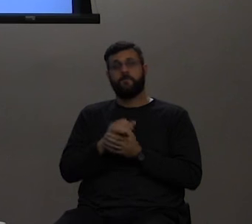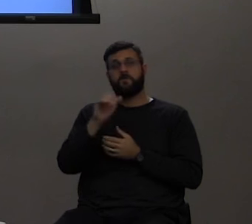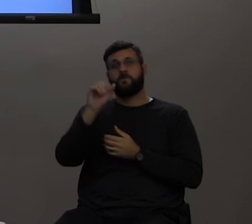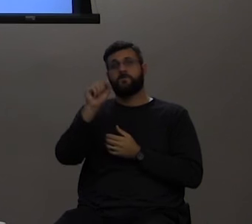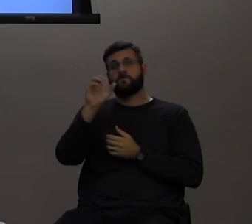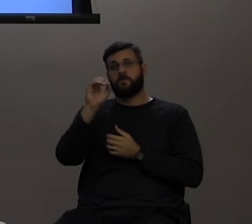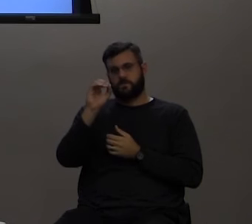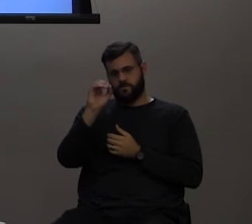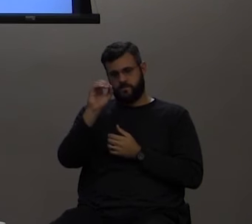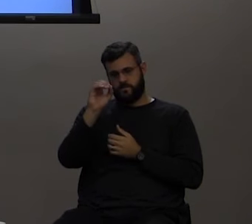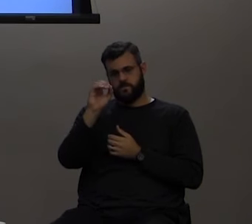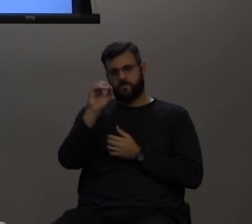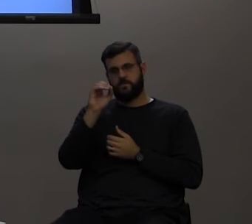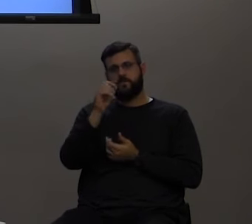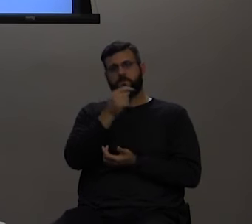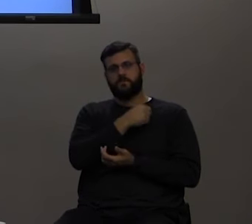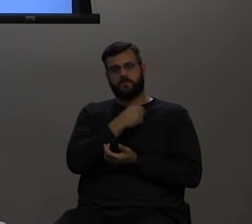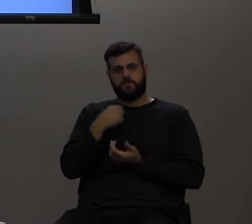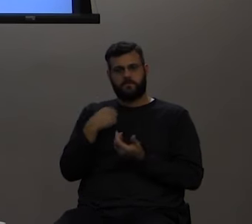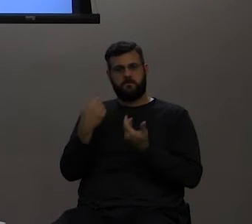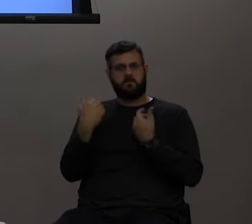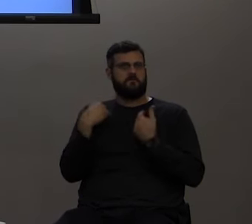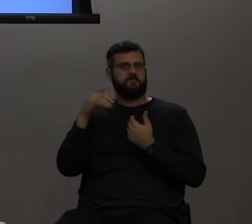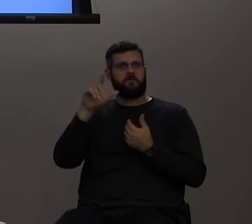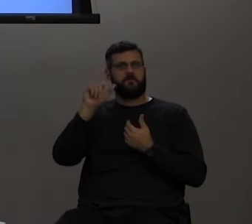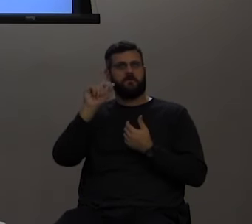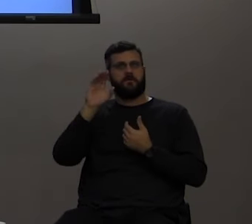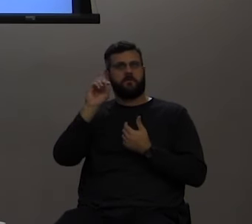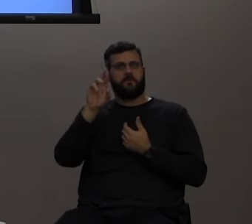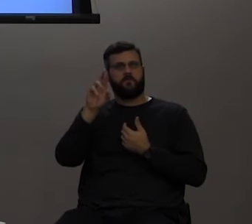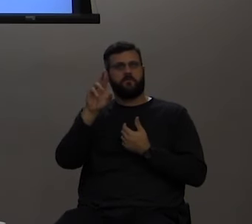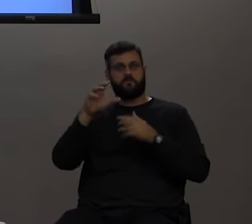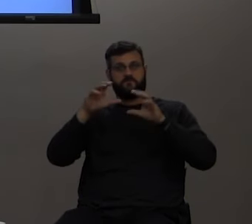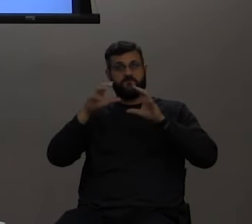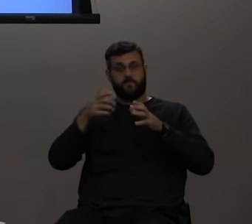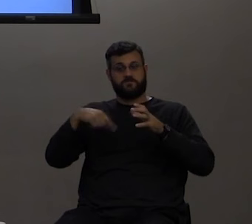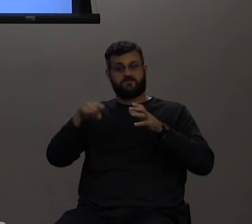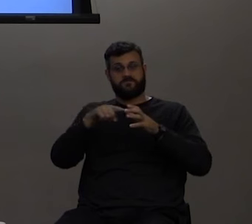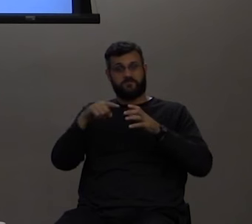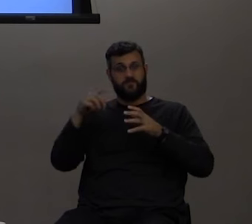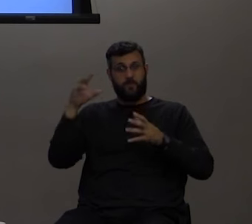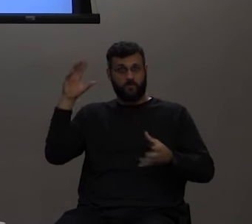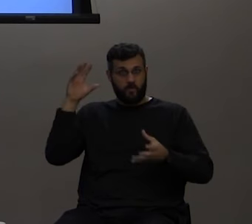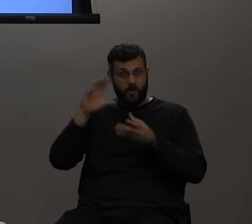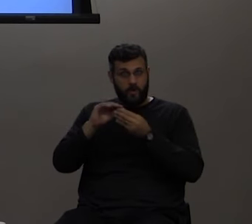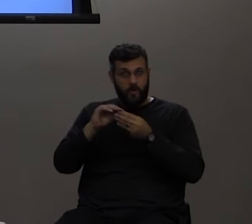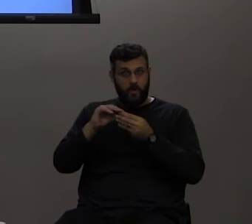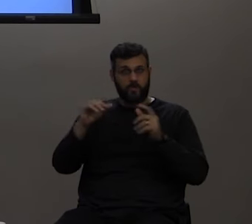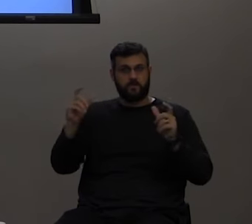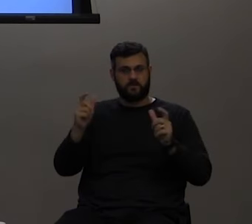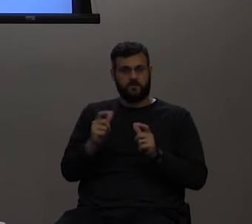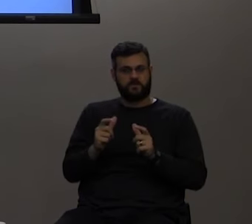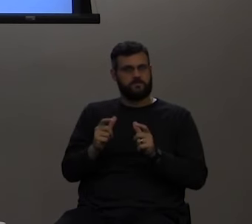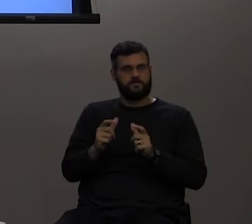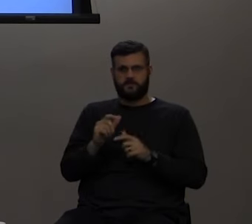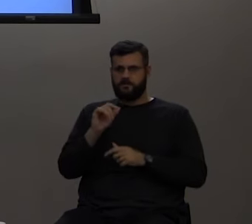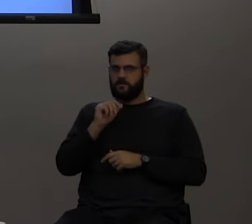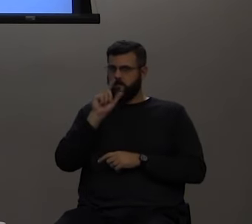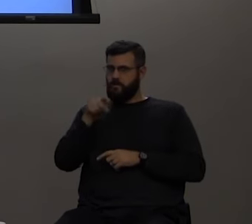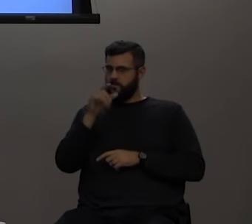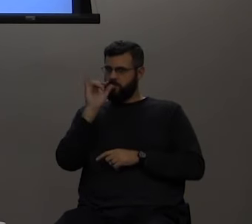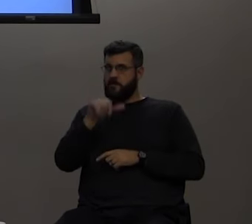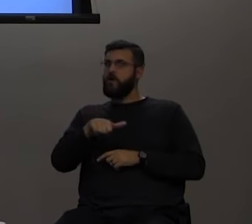So we have a labor force that overall has declined, but that's not the only part of the story.